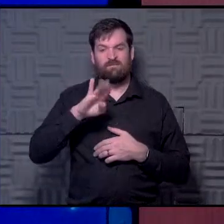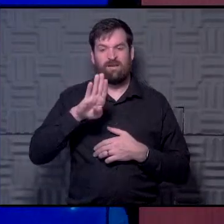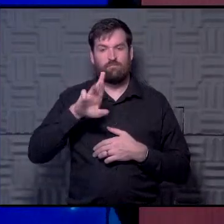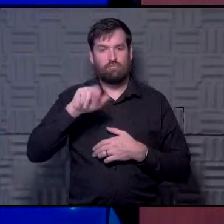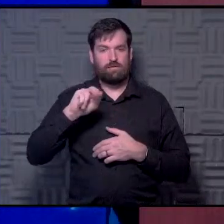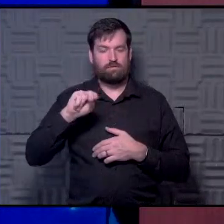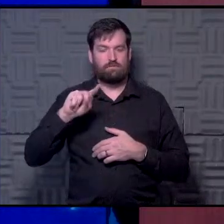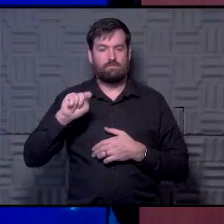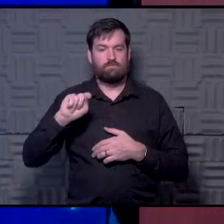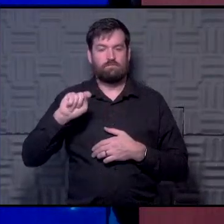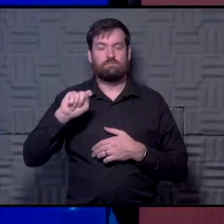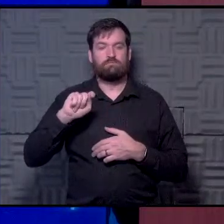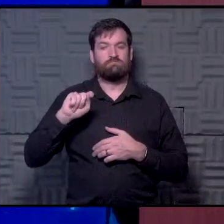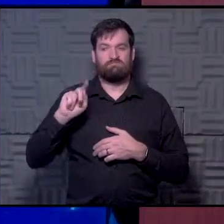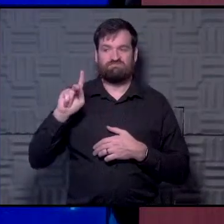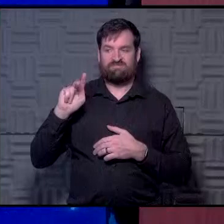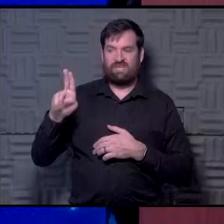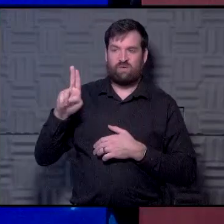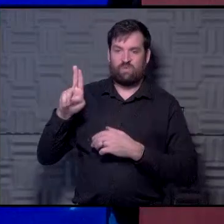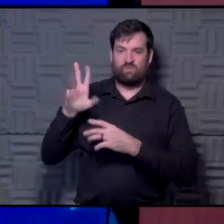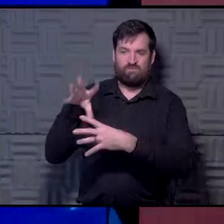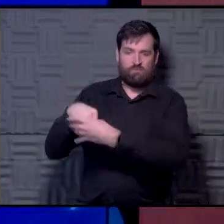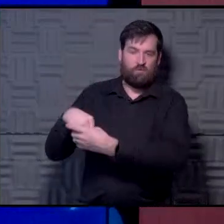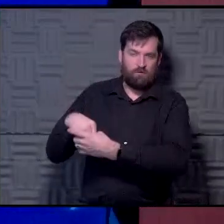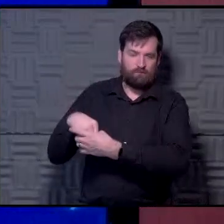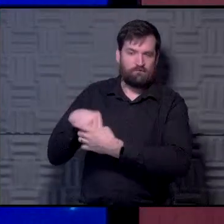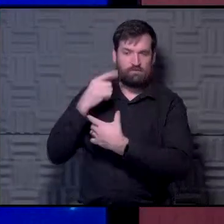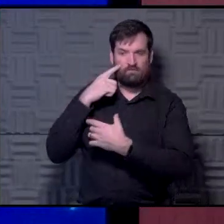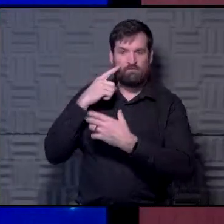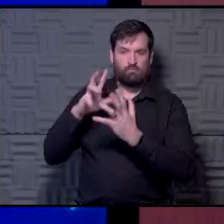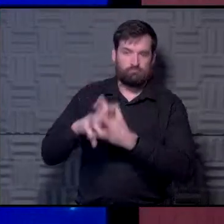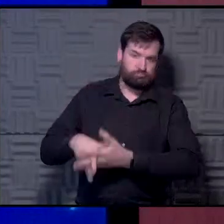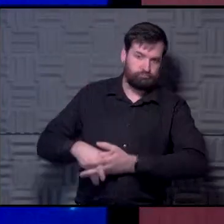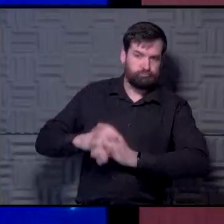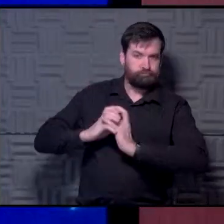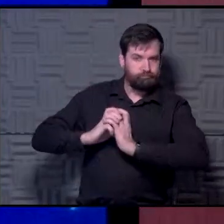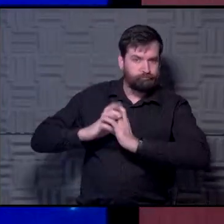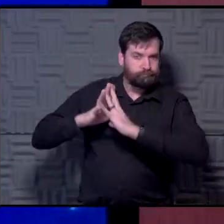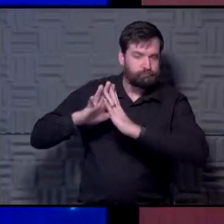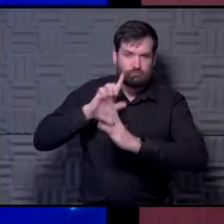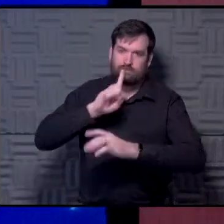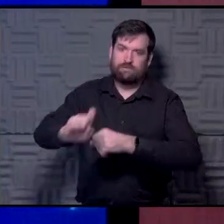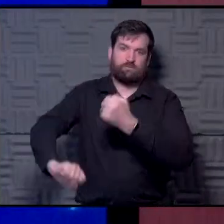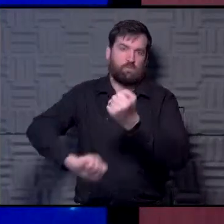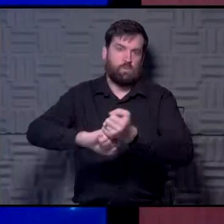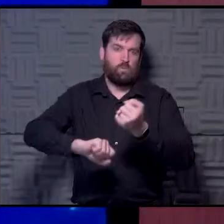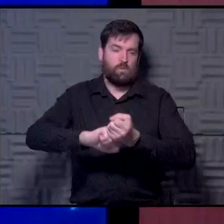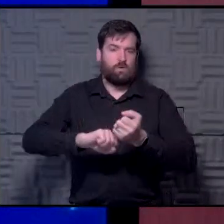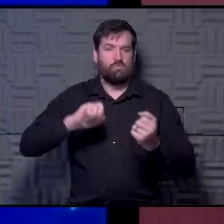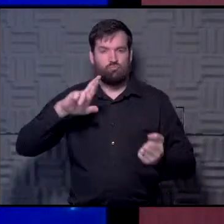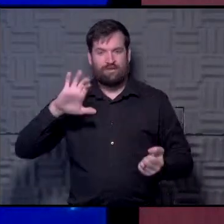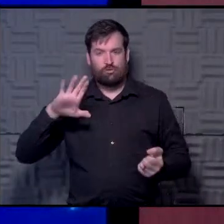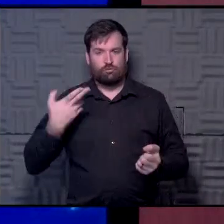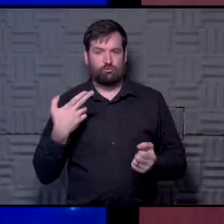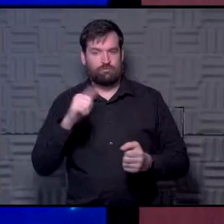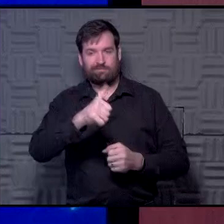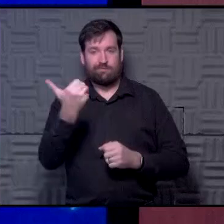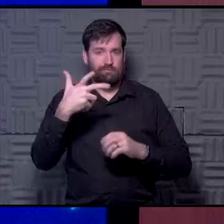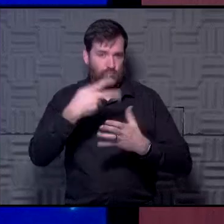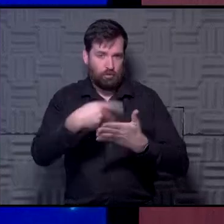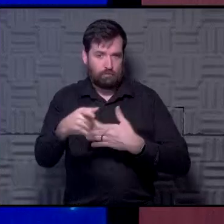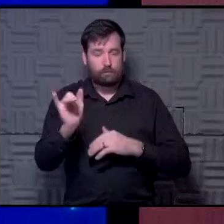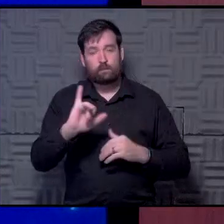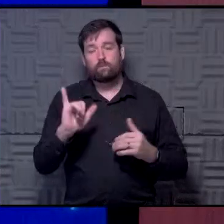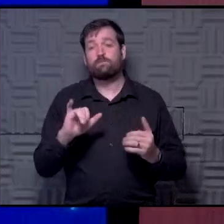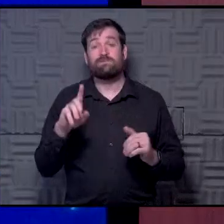is the FQHC that KU was involved with in getting off the ground, has been really supported by Reach and by others, and I